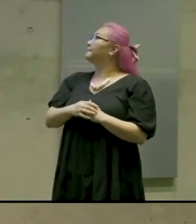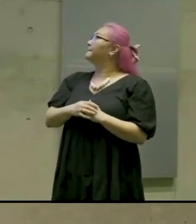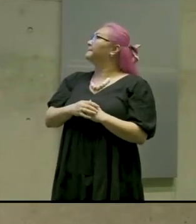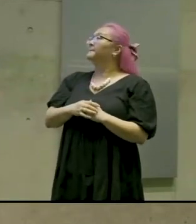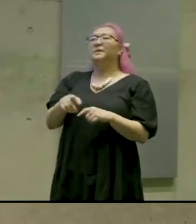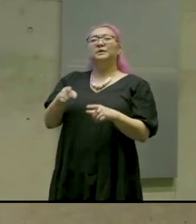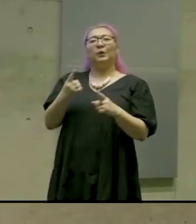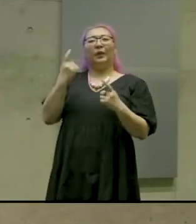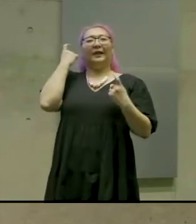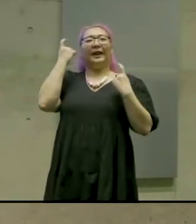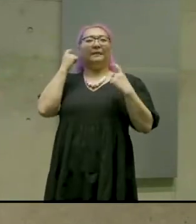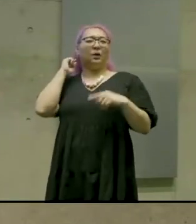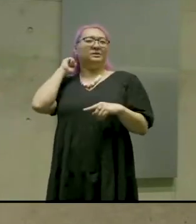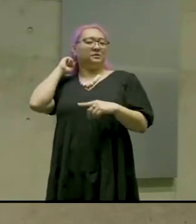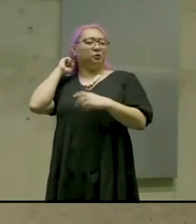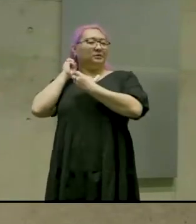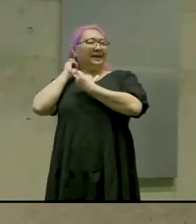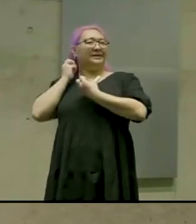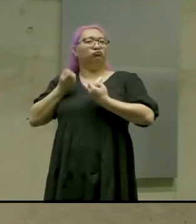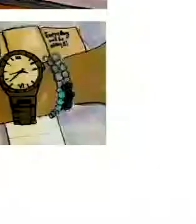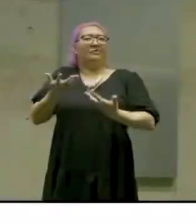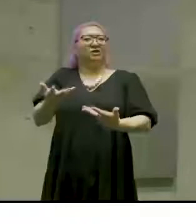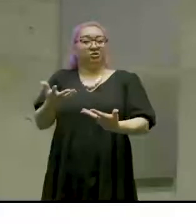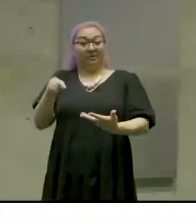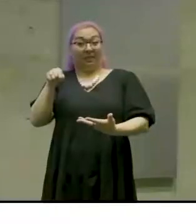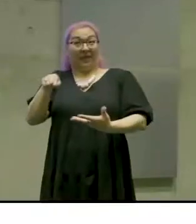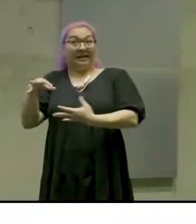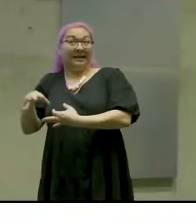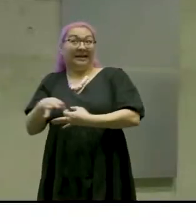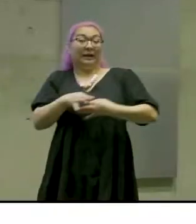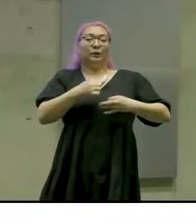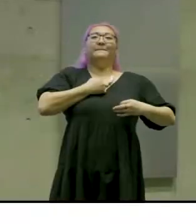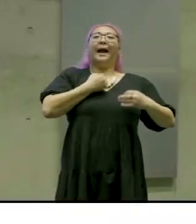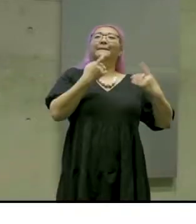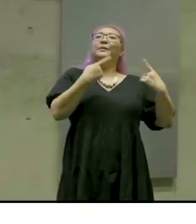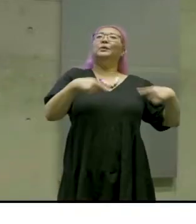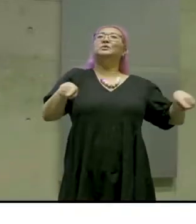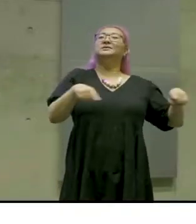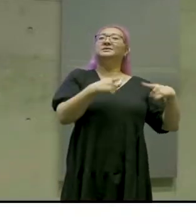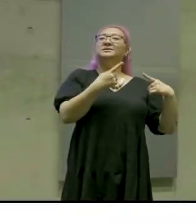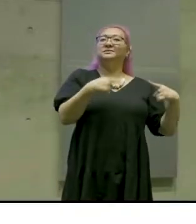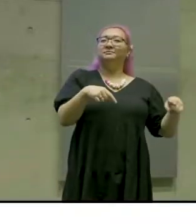expression. And it was based on my music. So I created